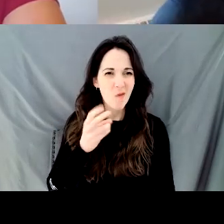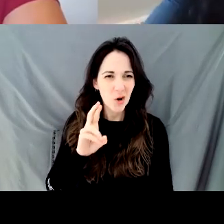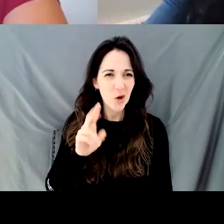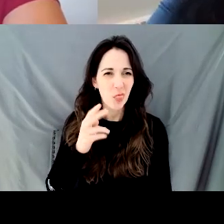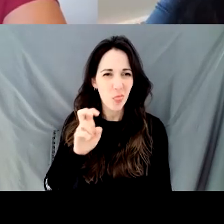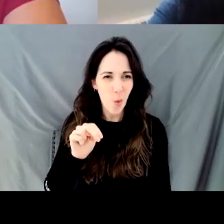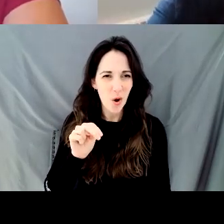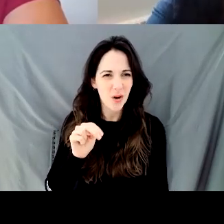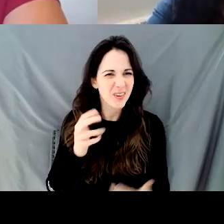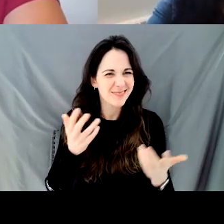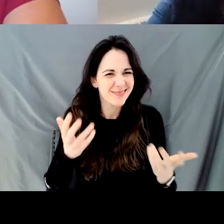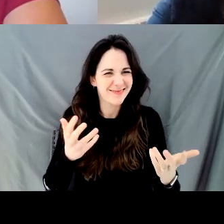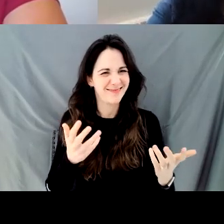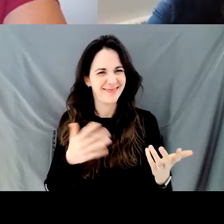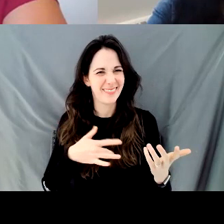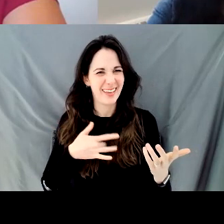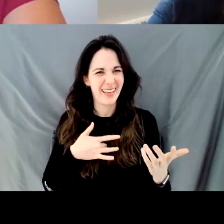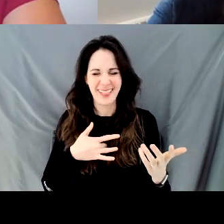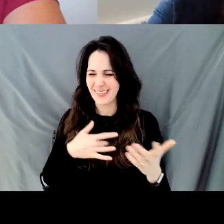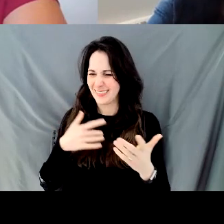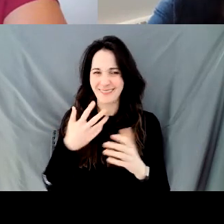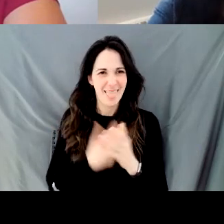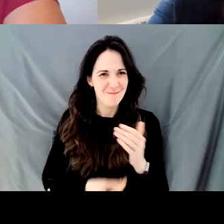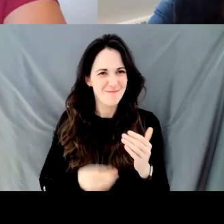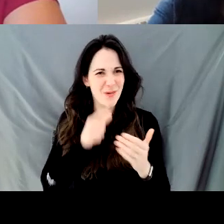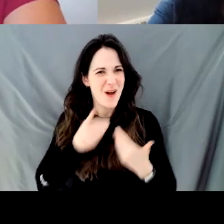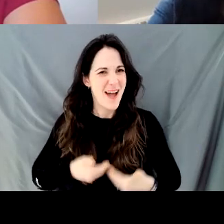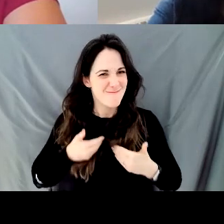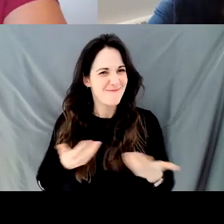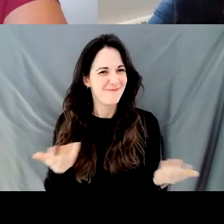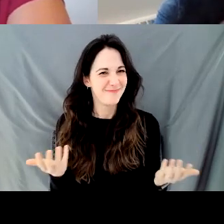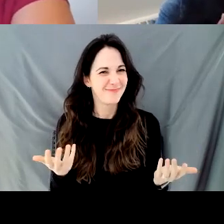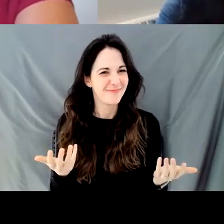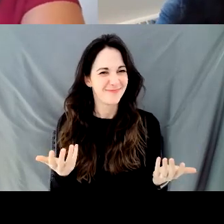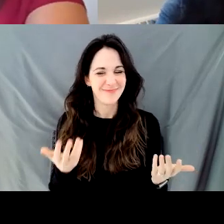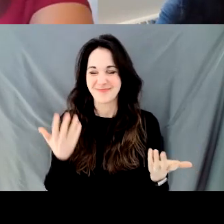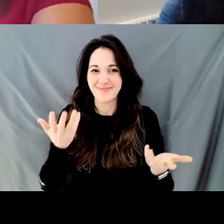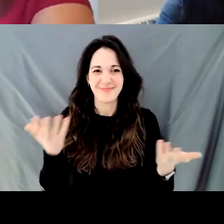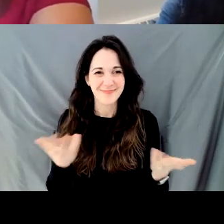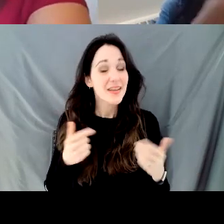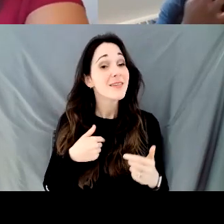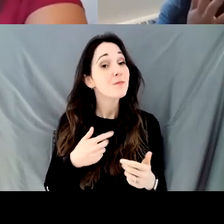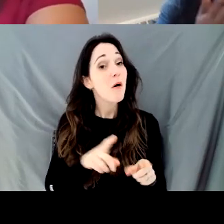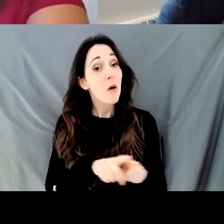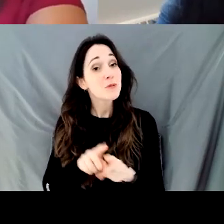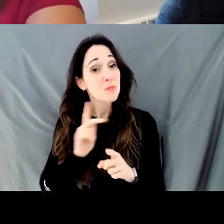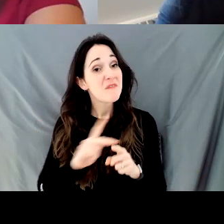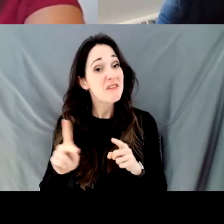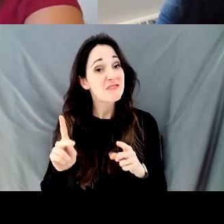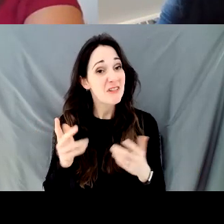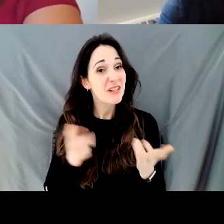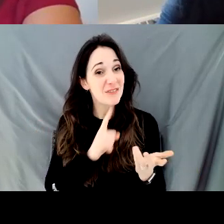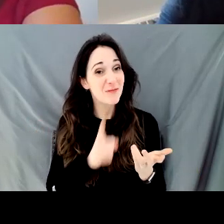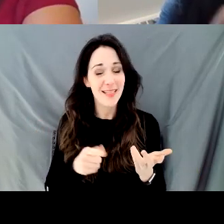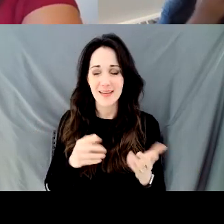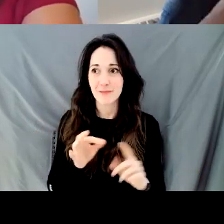is this lady? And then I think professionally, it's given me a uniqueness, right? Like I bring something different